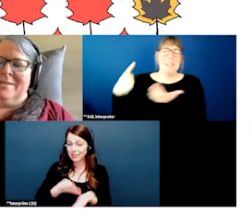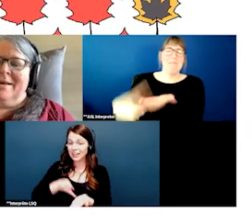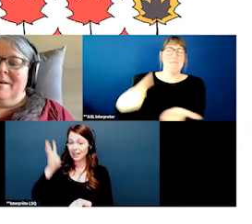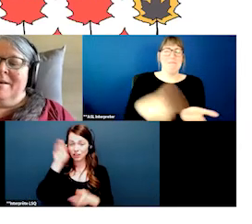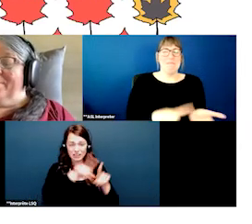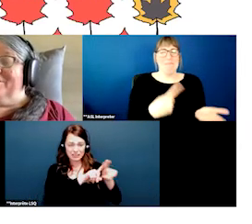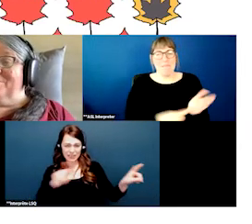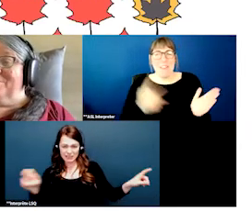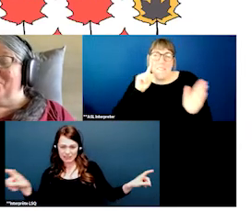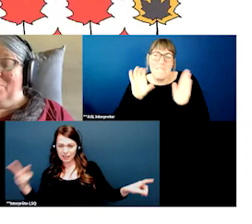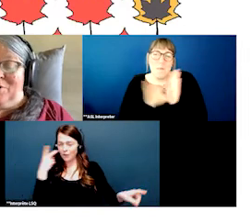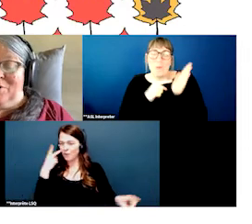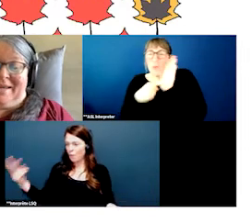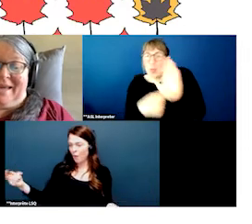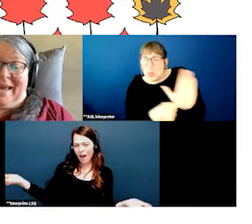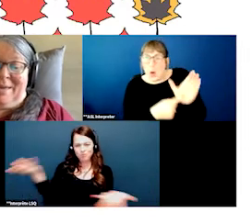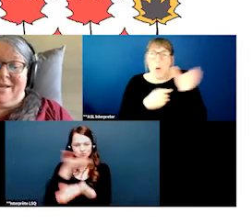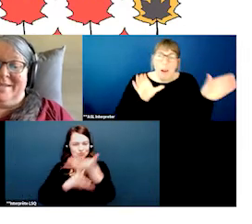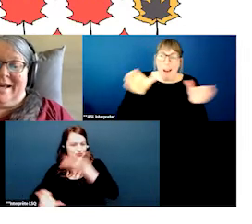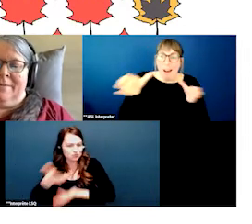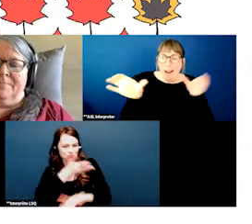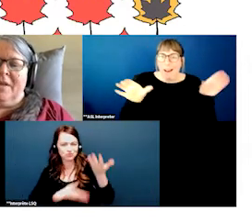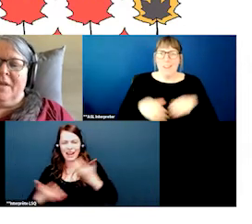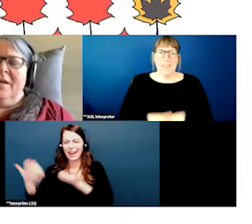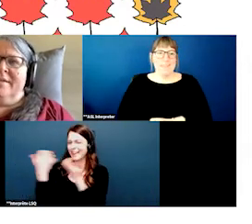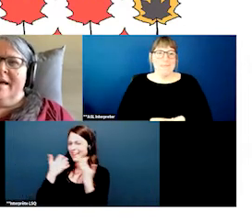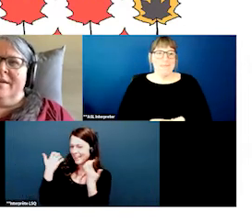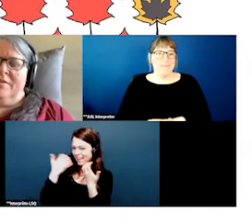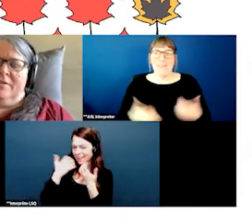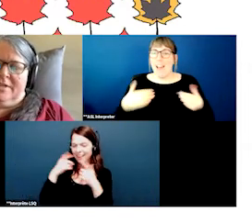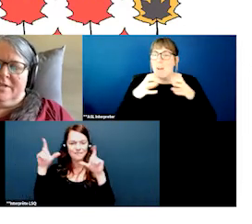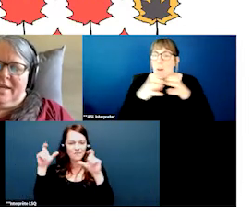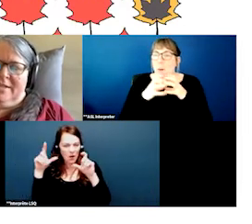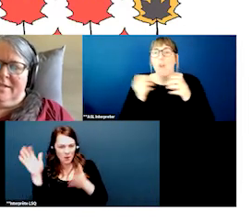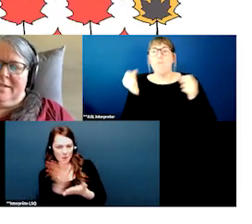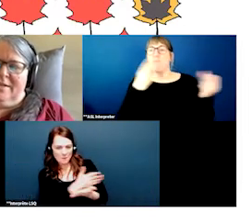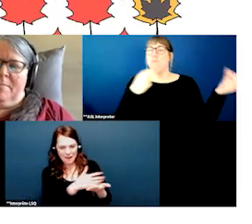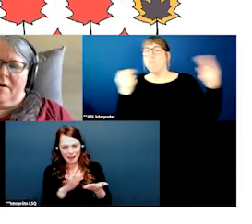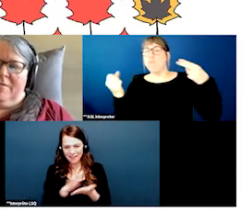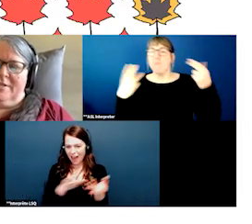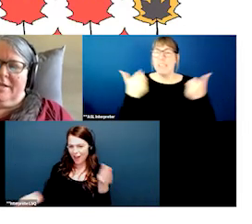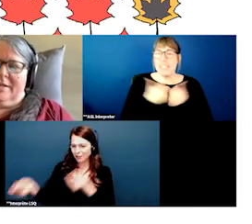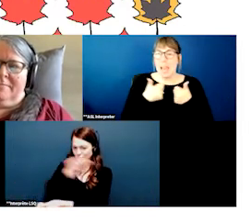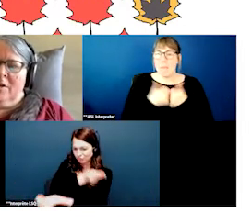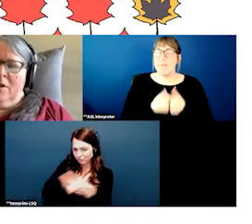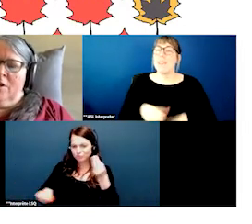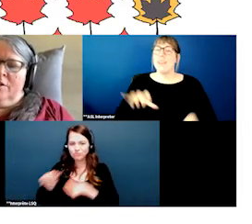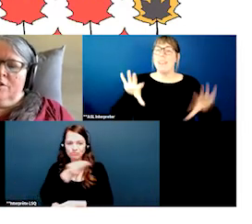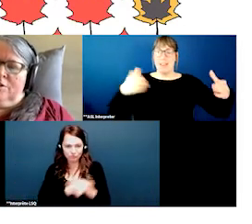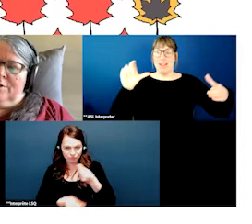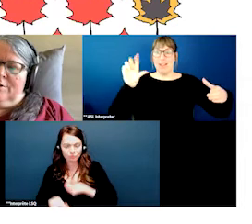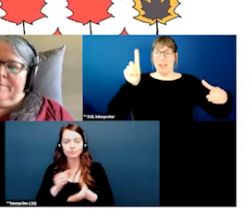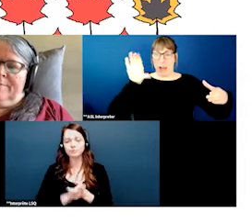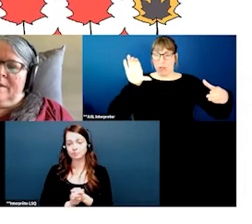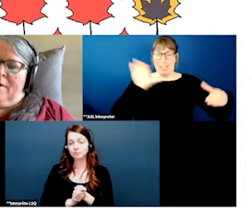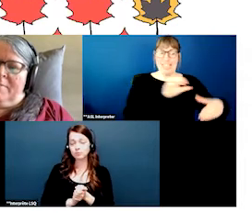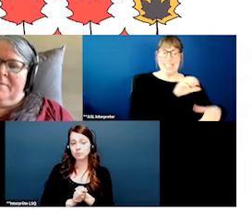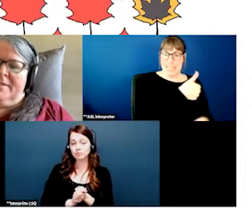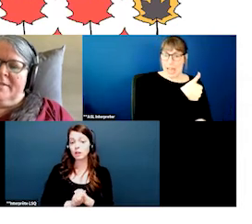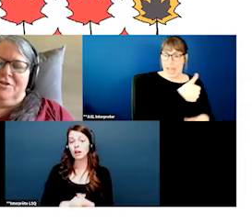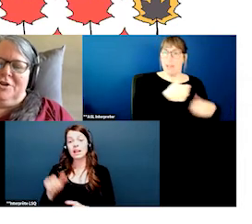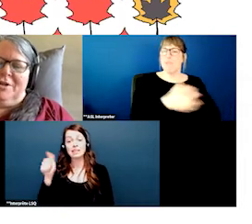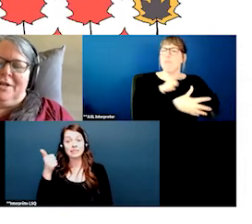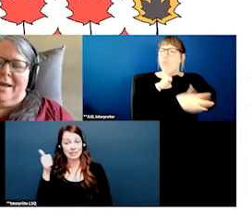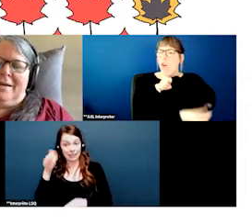photos of their families. Maybe someone has a ball and a game breaks out. 10 of those Canadians live in poverty. Sure,